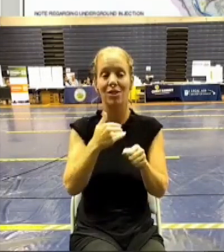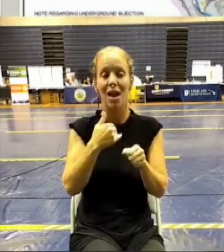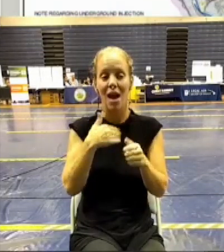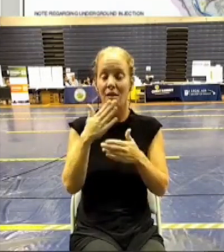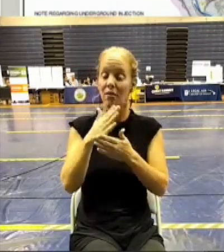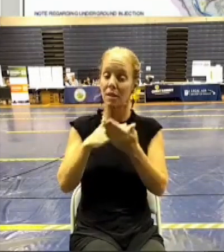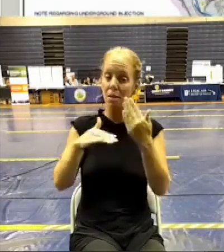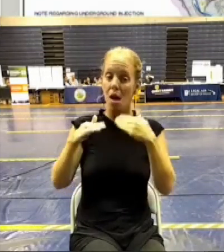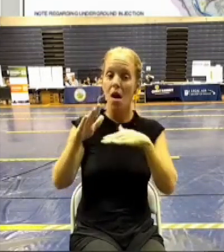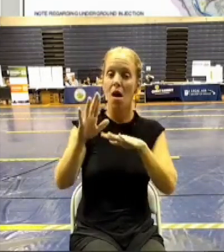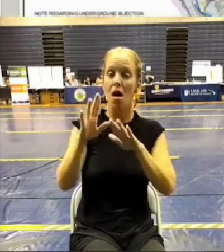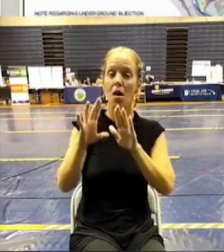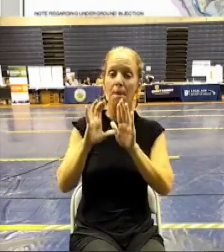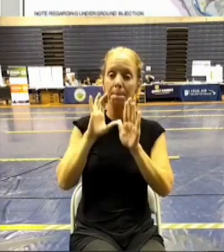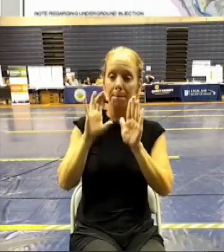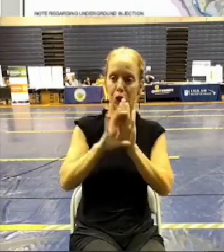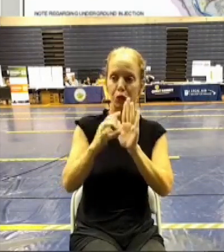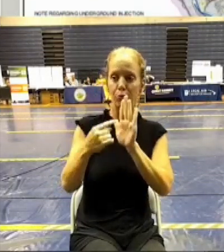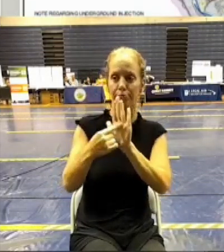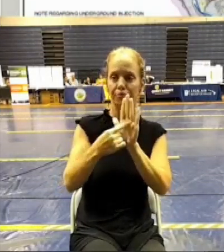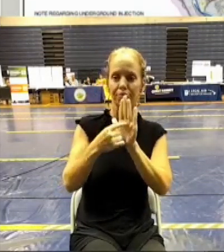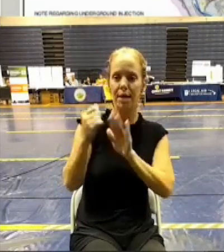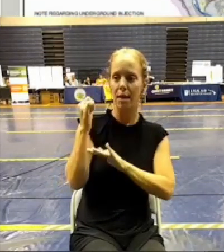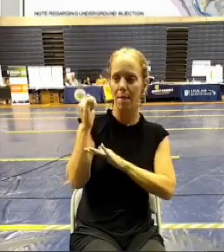in the back that we can explain a little bit more in detail.